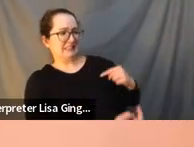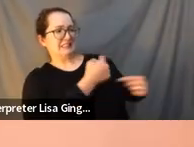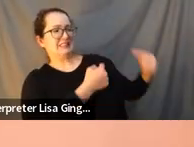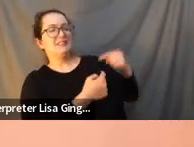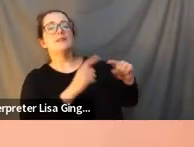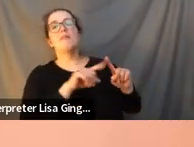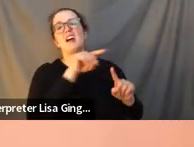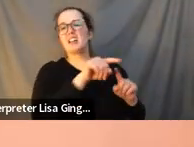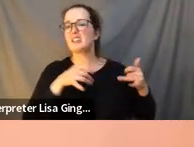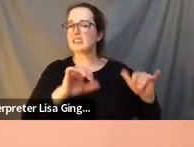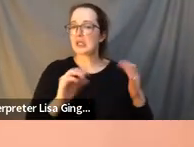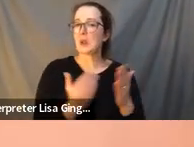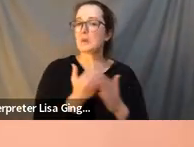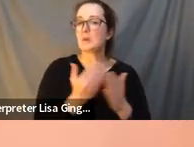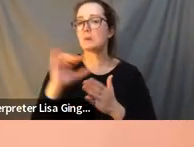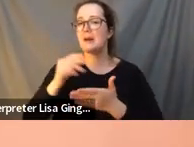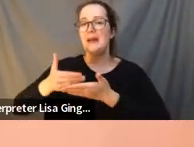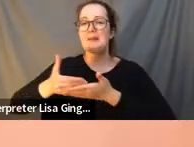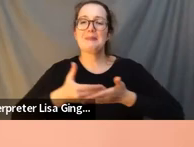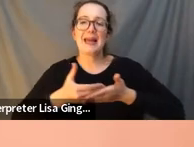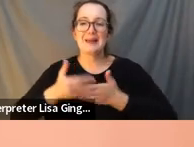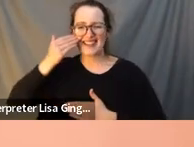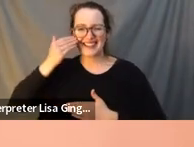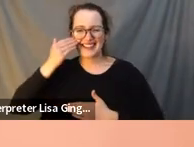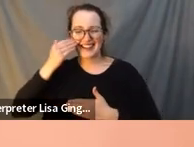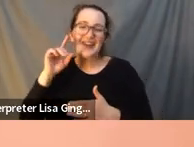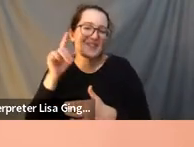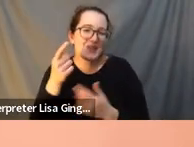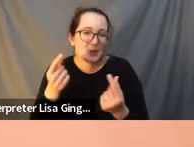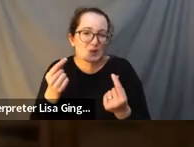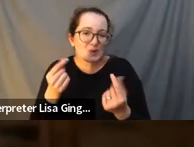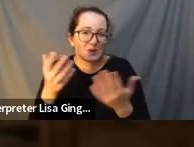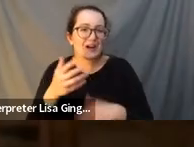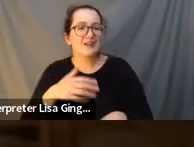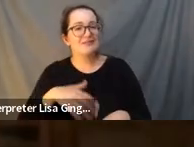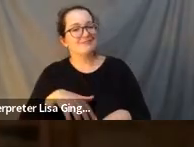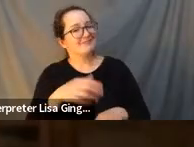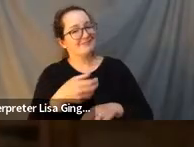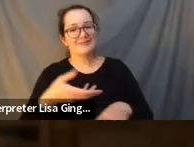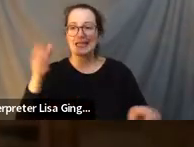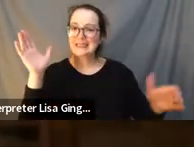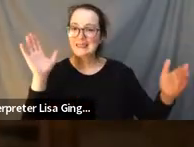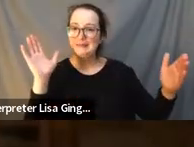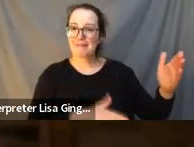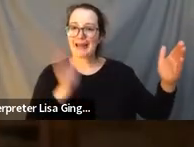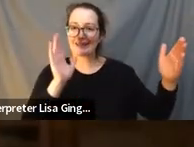baby, and you know, what's the first thing you do to a baby? You spank it. I can't spin